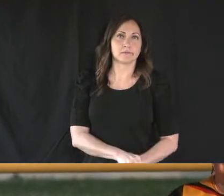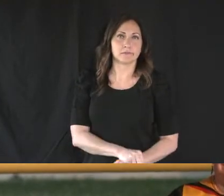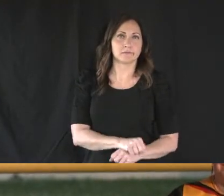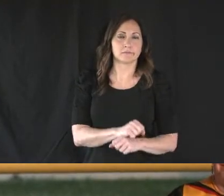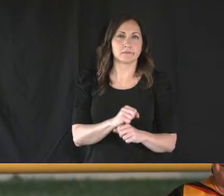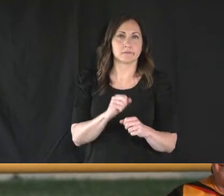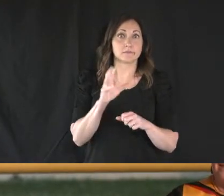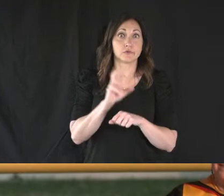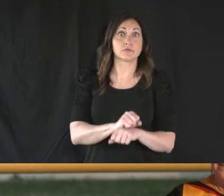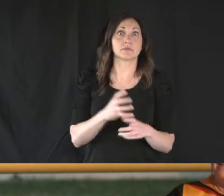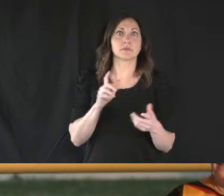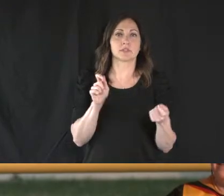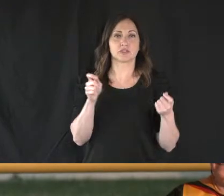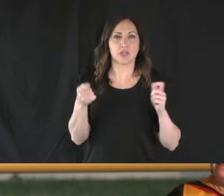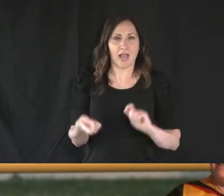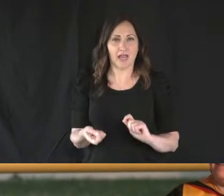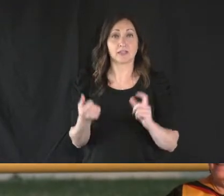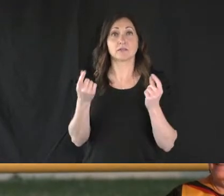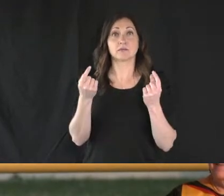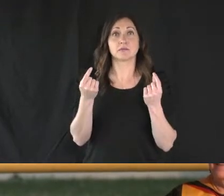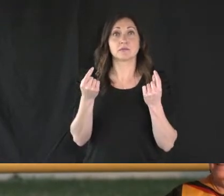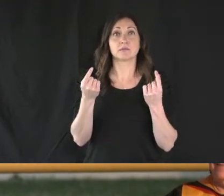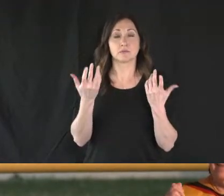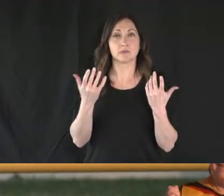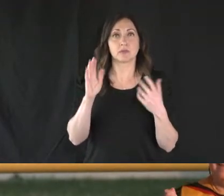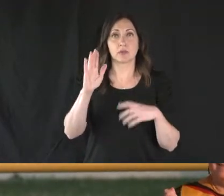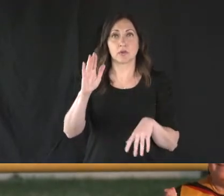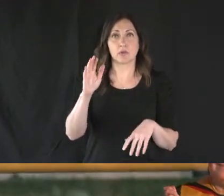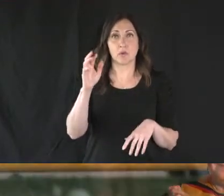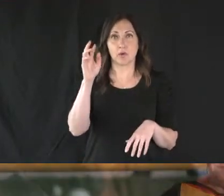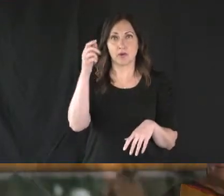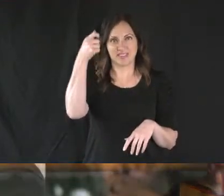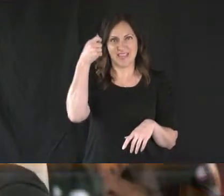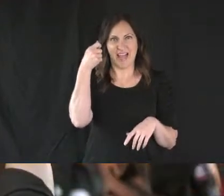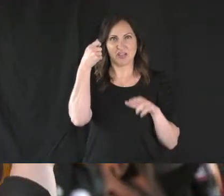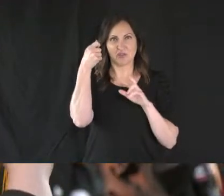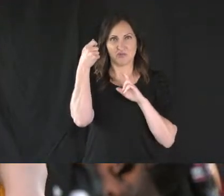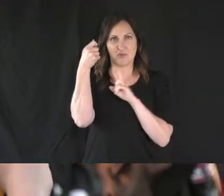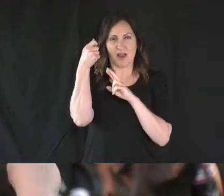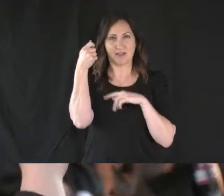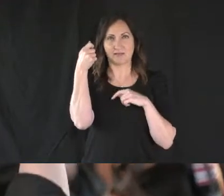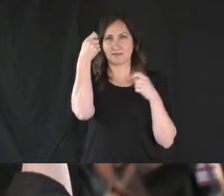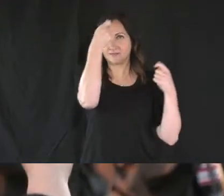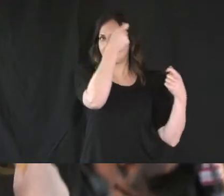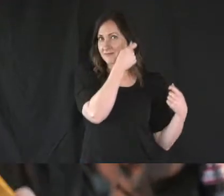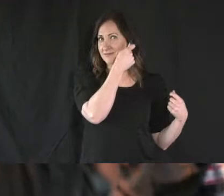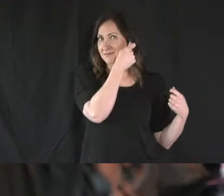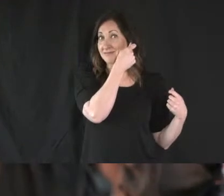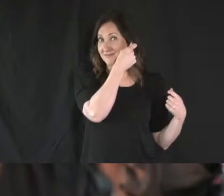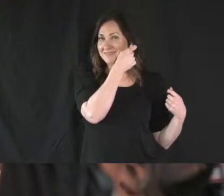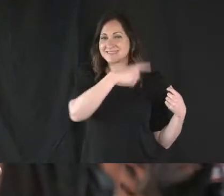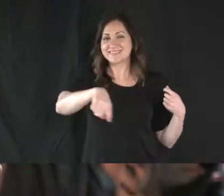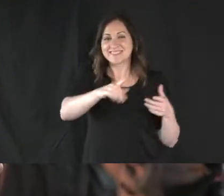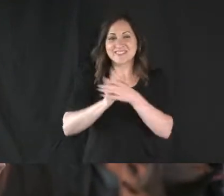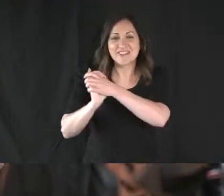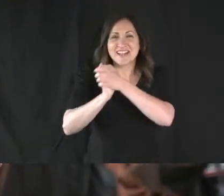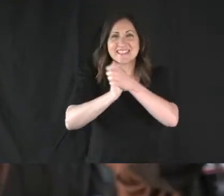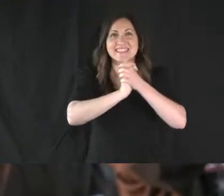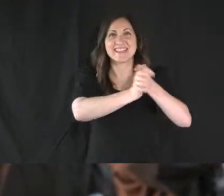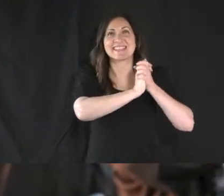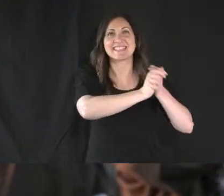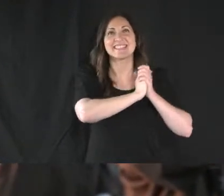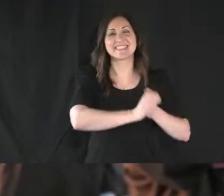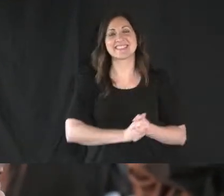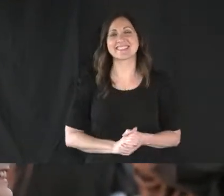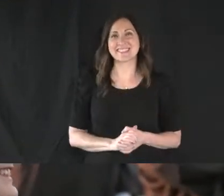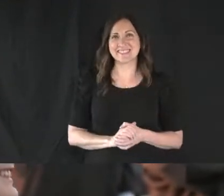change, please move your tassel from the front right to the left. Graduates, congratulations.